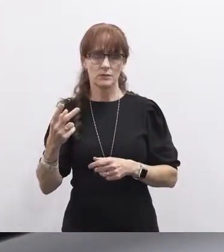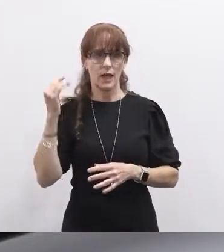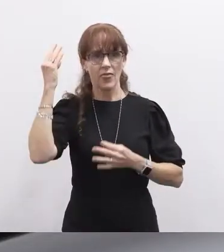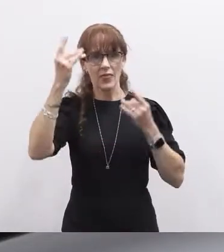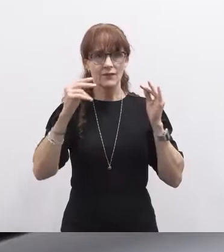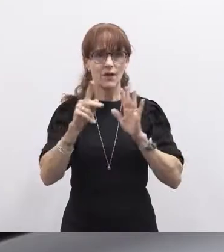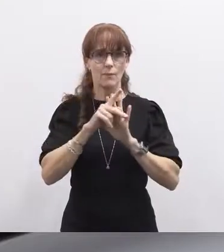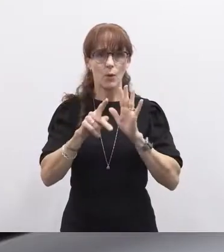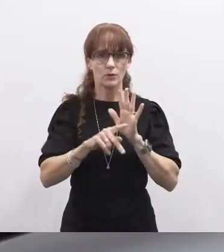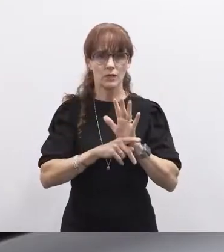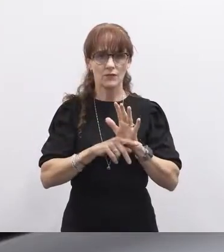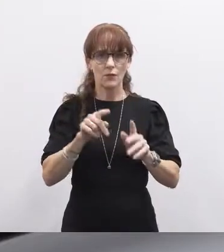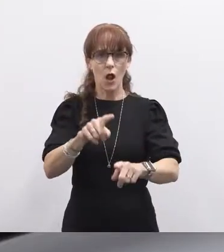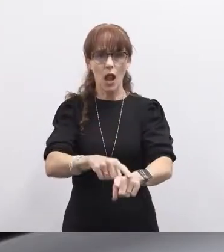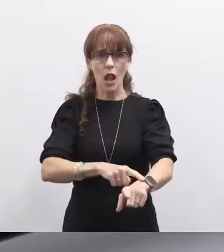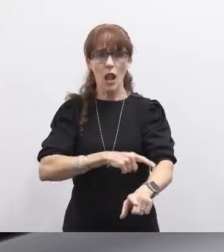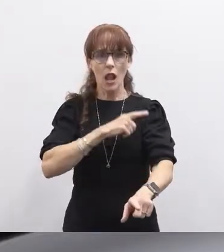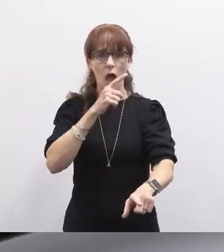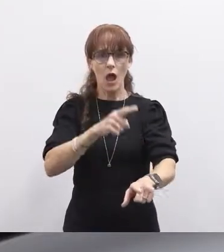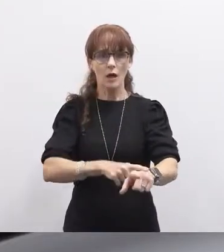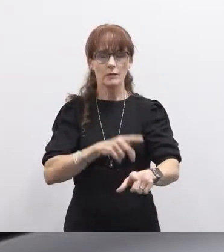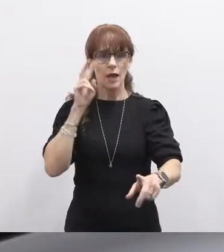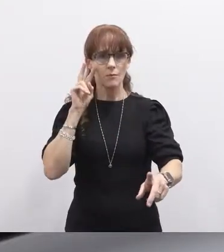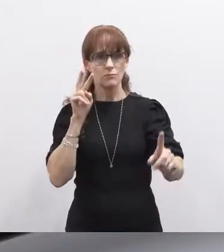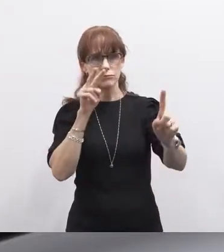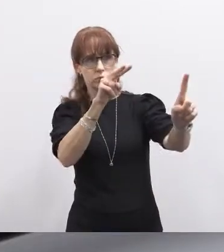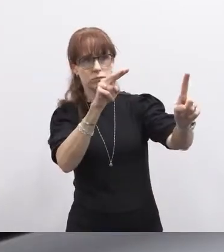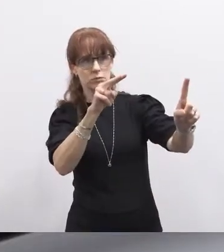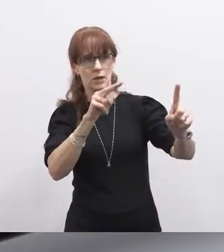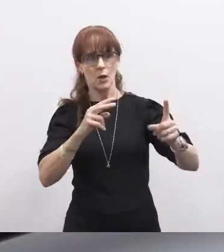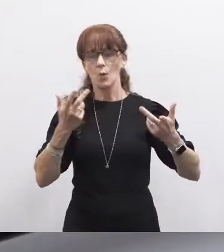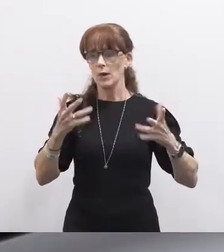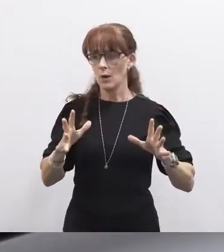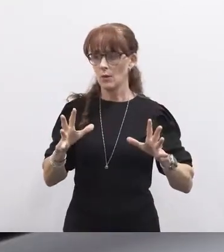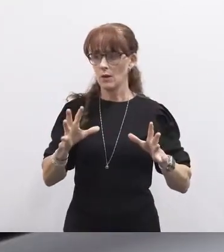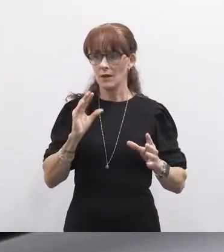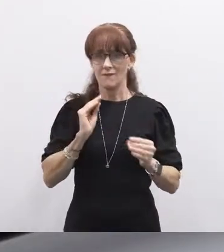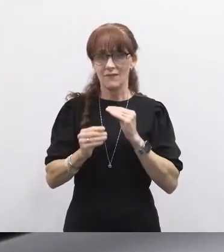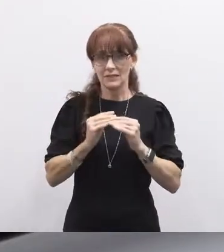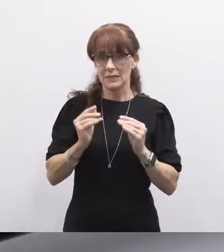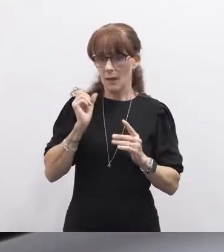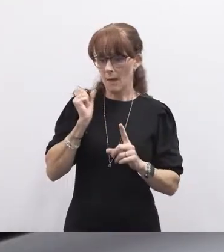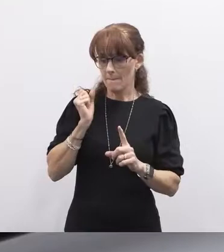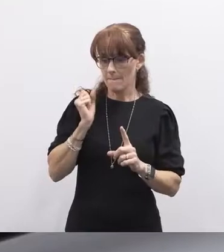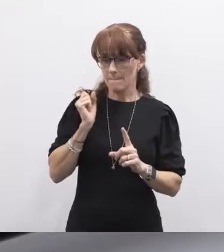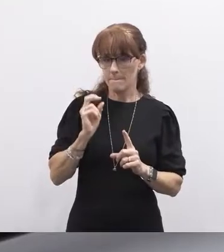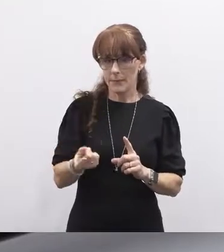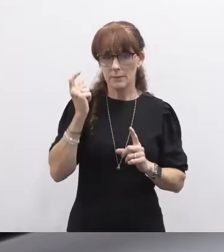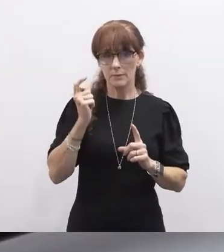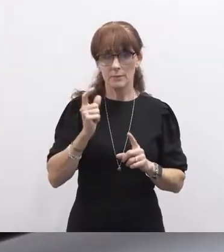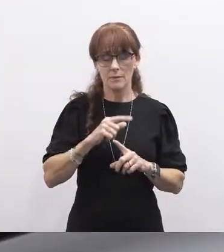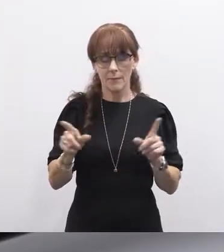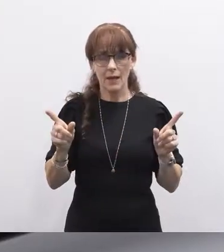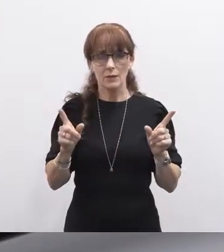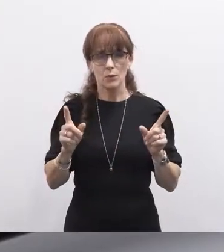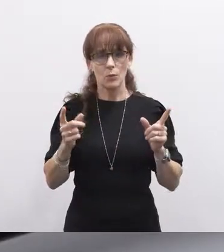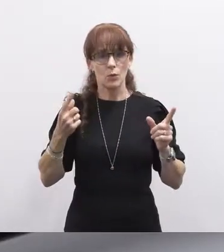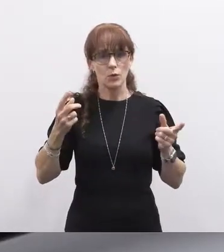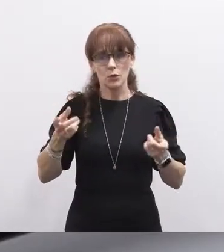very long-standing perspective. It's not that we didn't want to reconcile at that time, but you gave the space to create